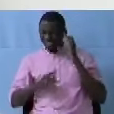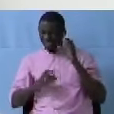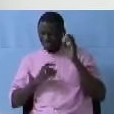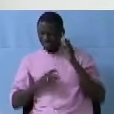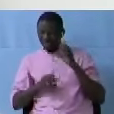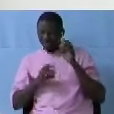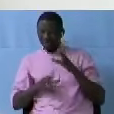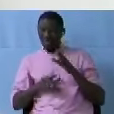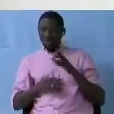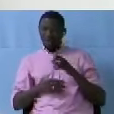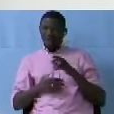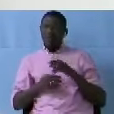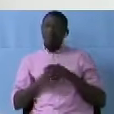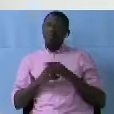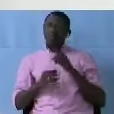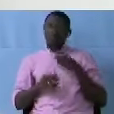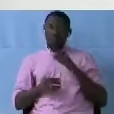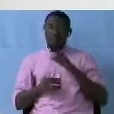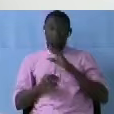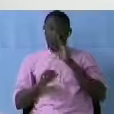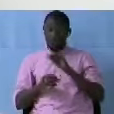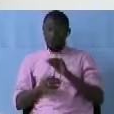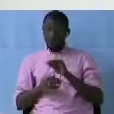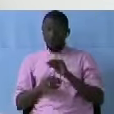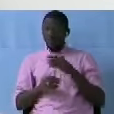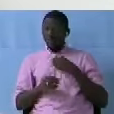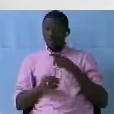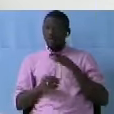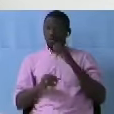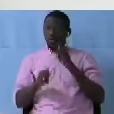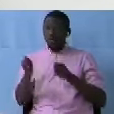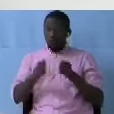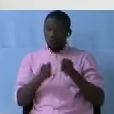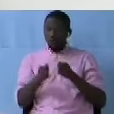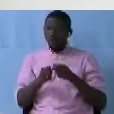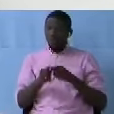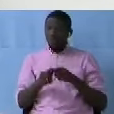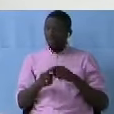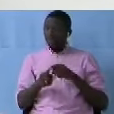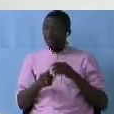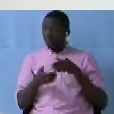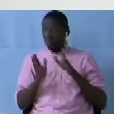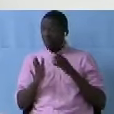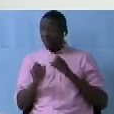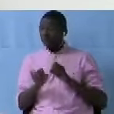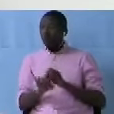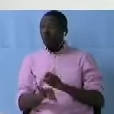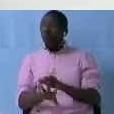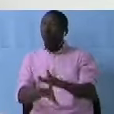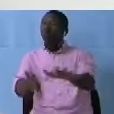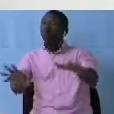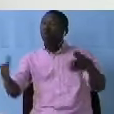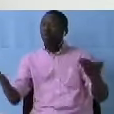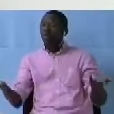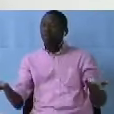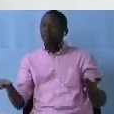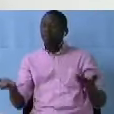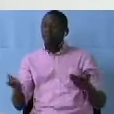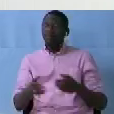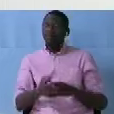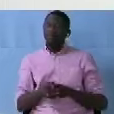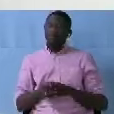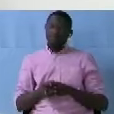if it is not done, there is a risk of it spread and causing harm. wow. Members of the public. Manam dal su